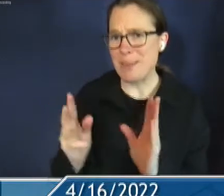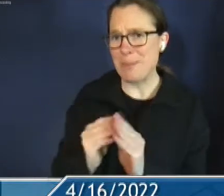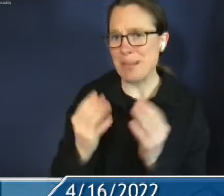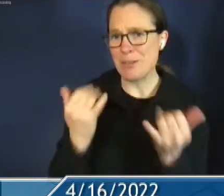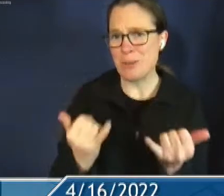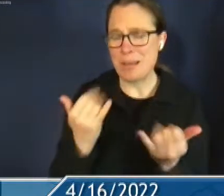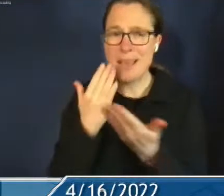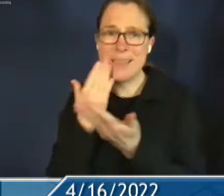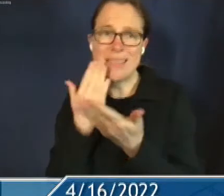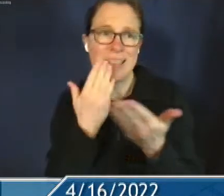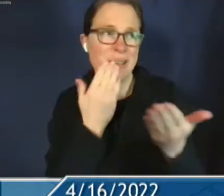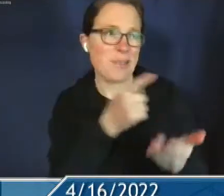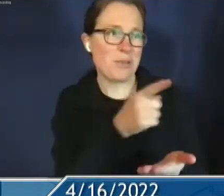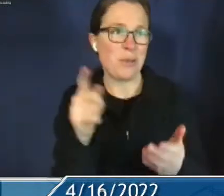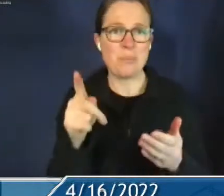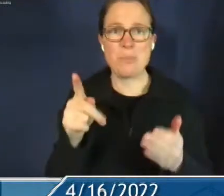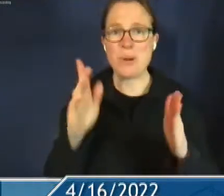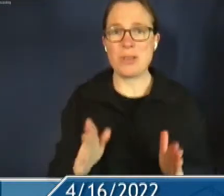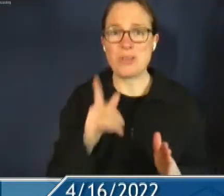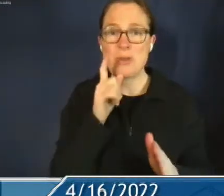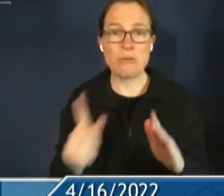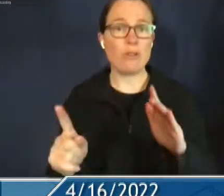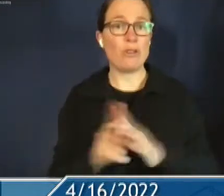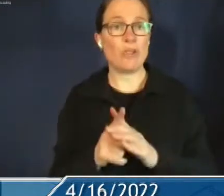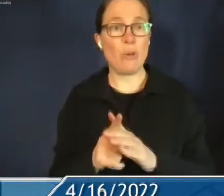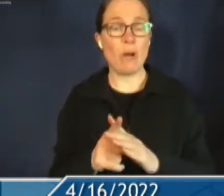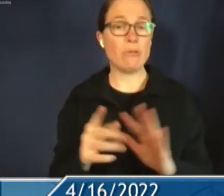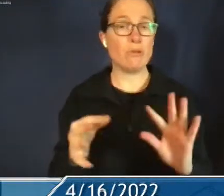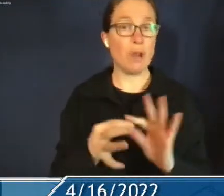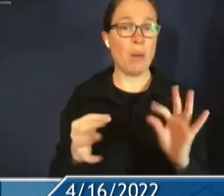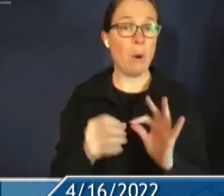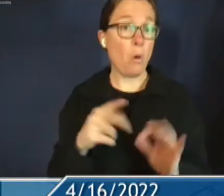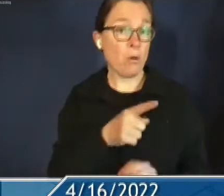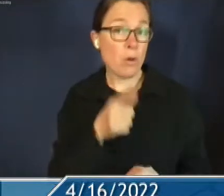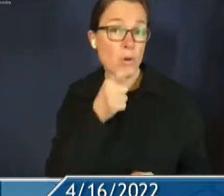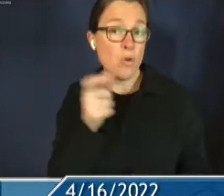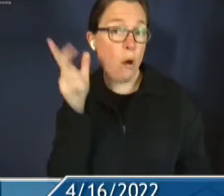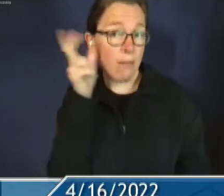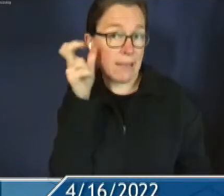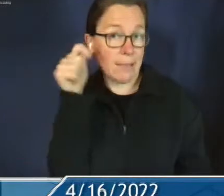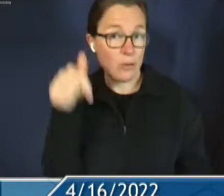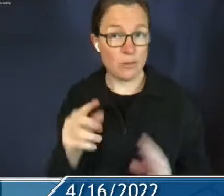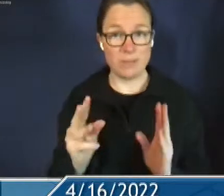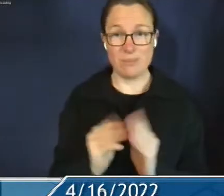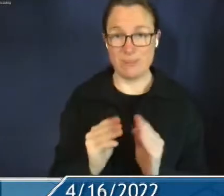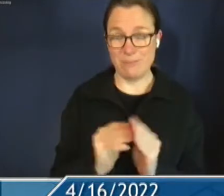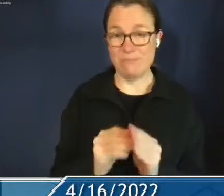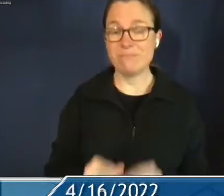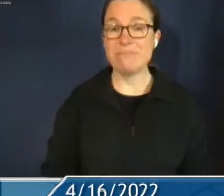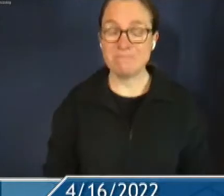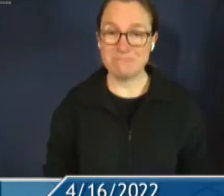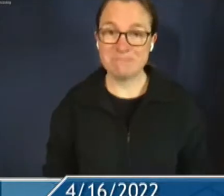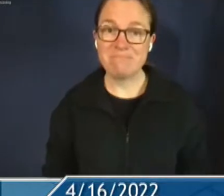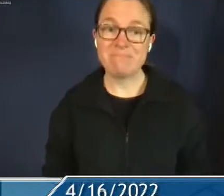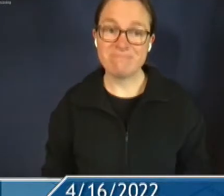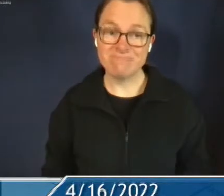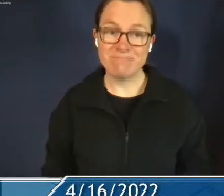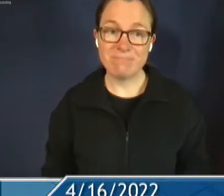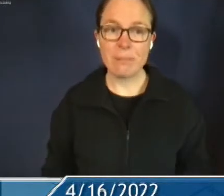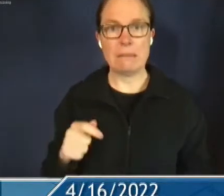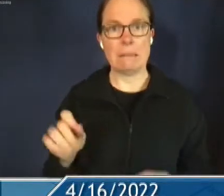thanks to all the Portlanders who've joined us to testify or tuned in to listen to this session. And I realize this is a